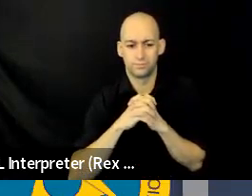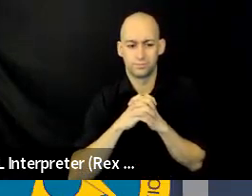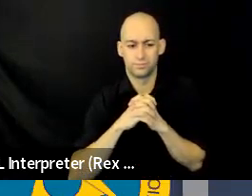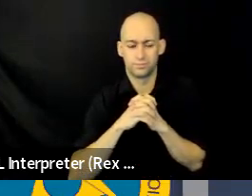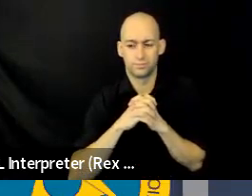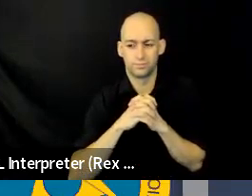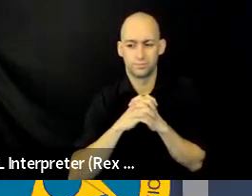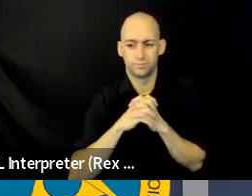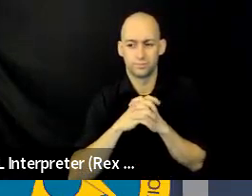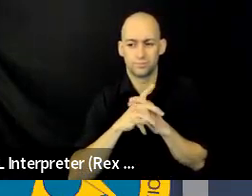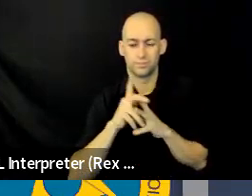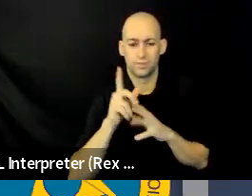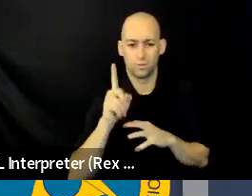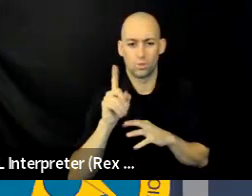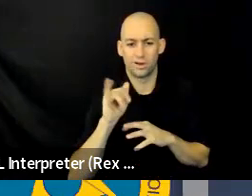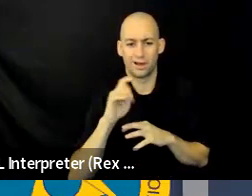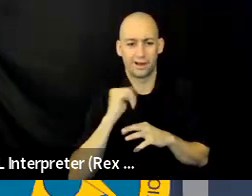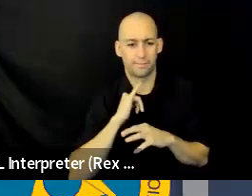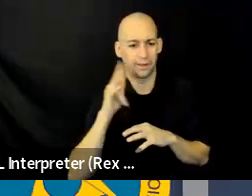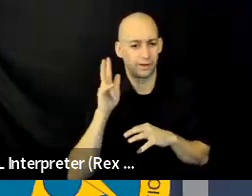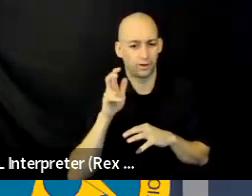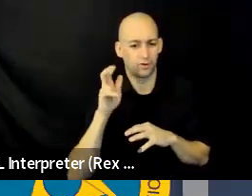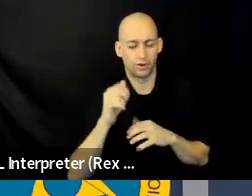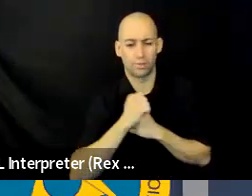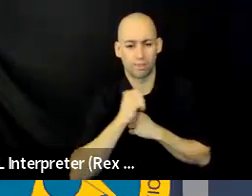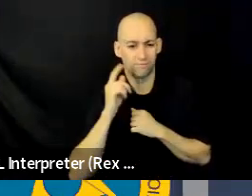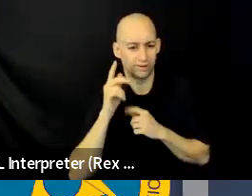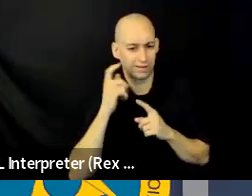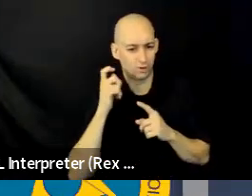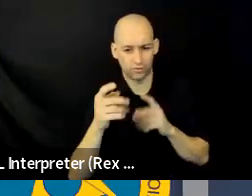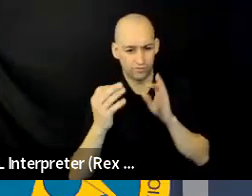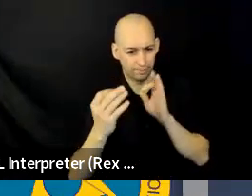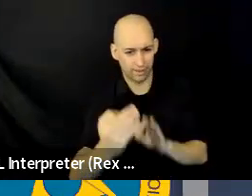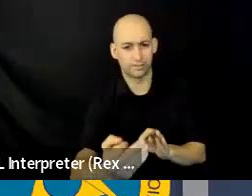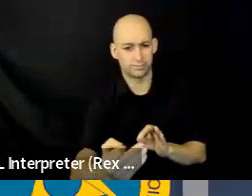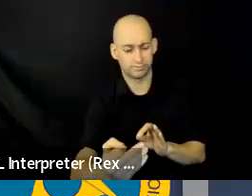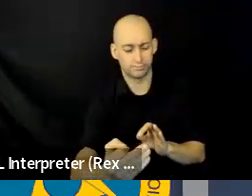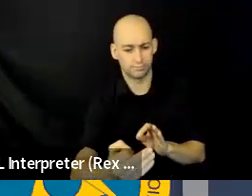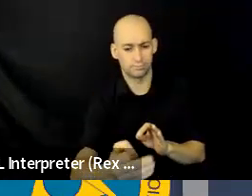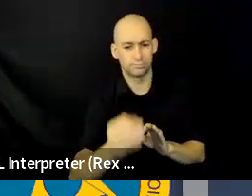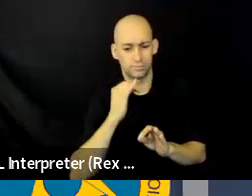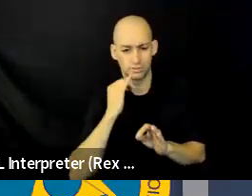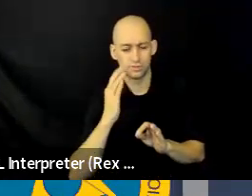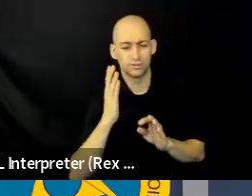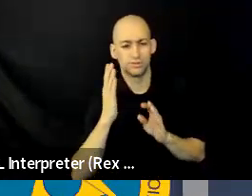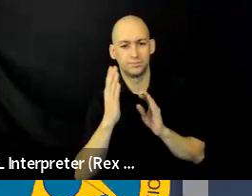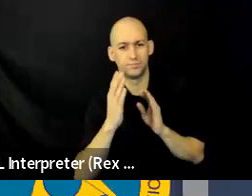One of the items that I had heard and would love for your feedback is